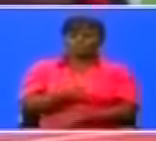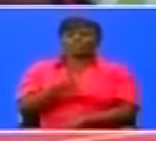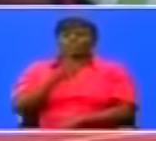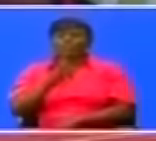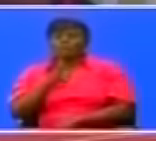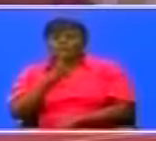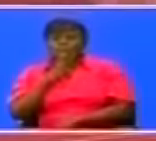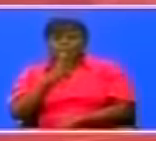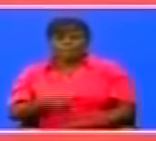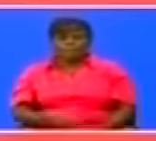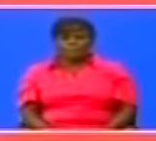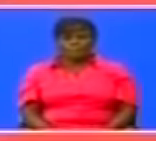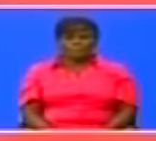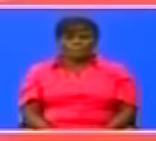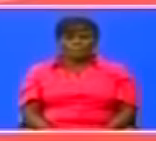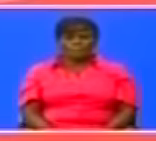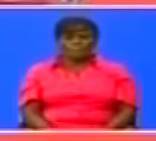one.